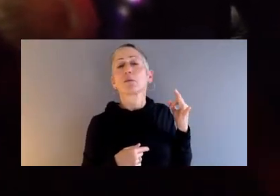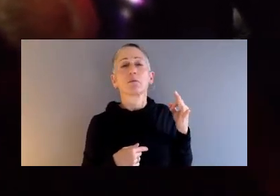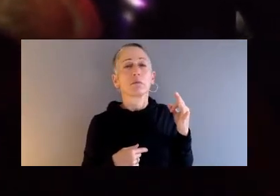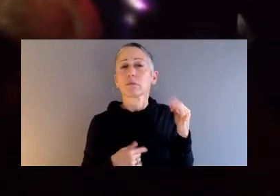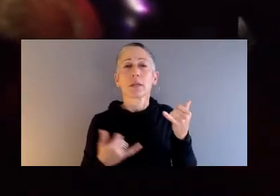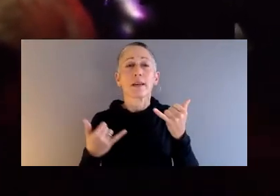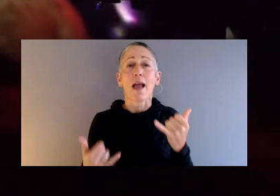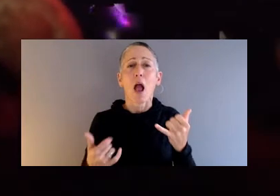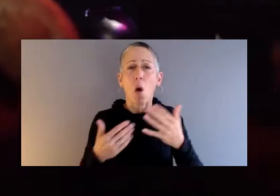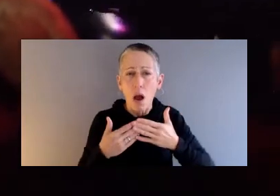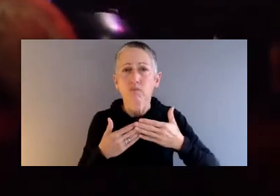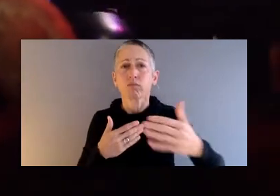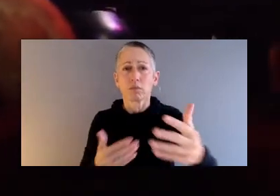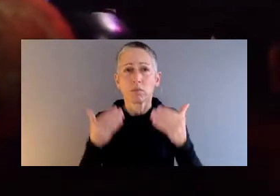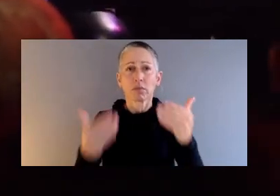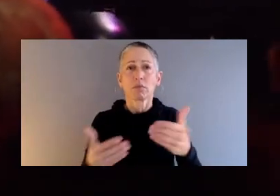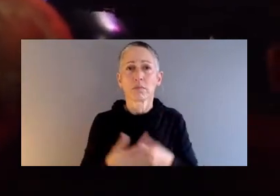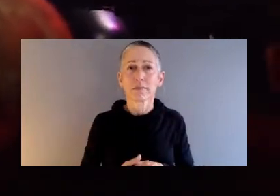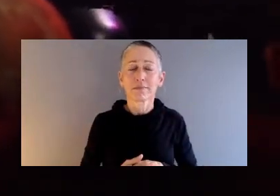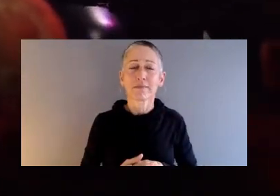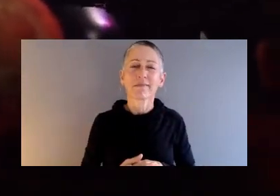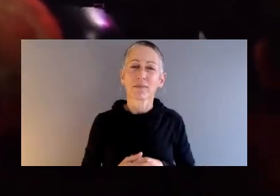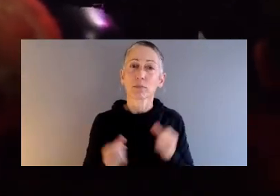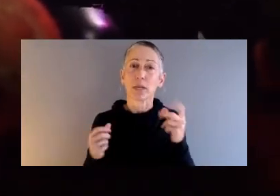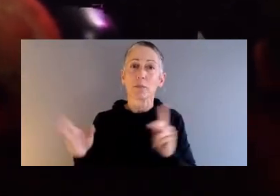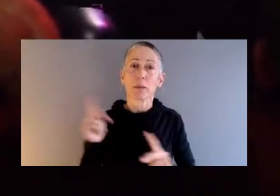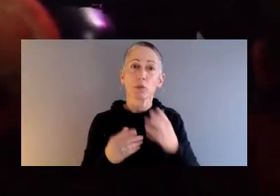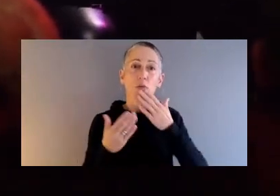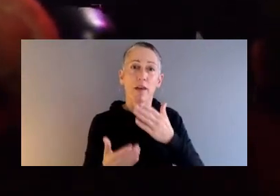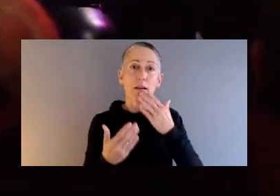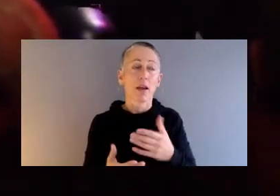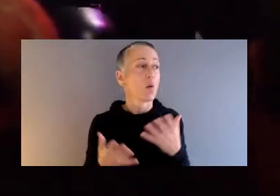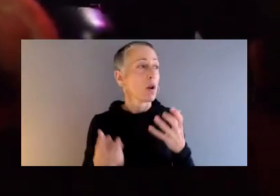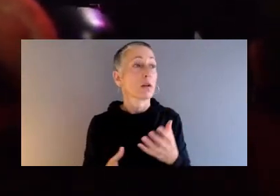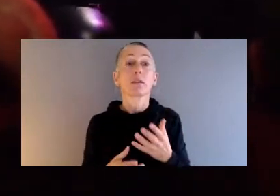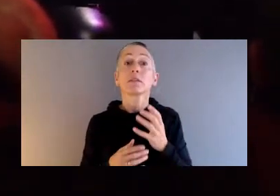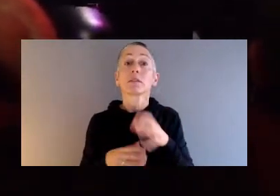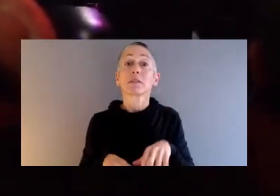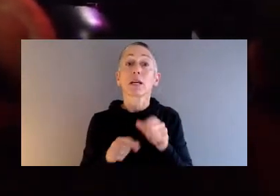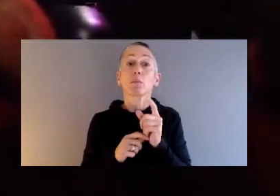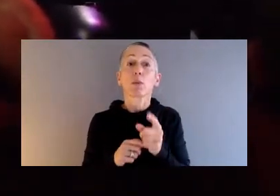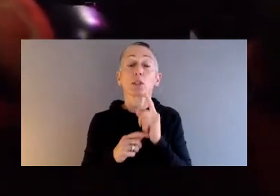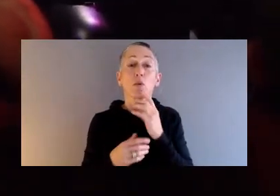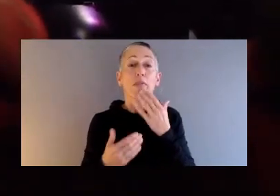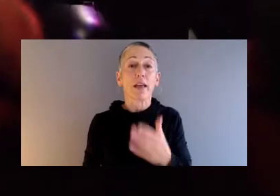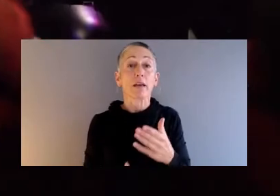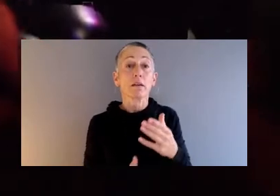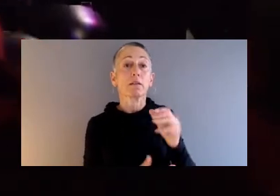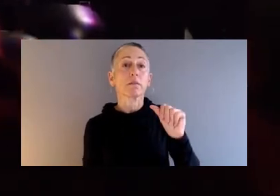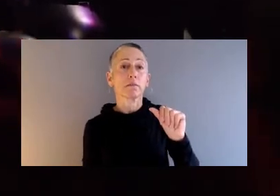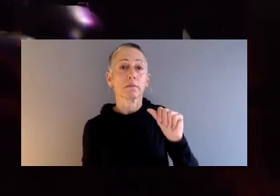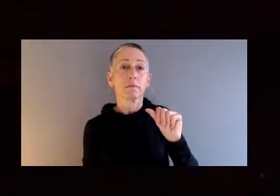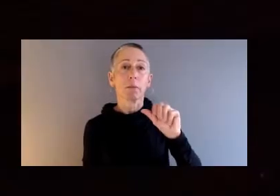So there are people to thank along the way. I want to take this moment to thank our presenting sponsor, American Express,